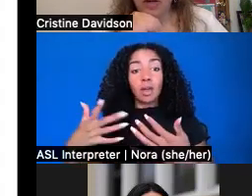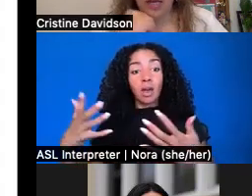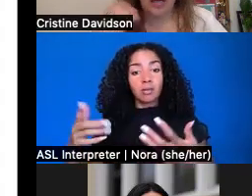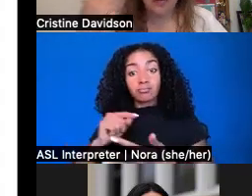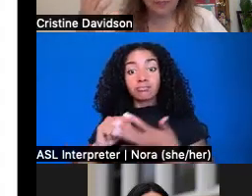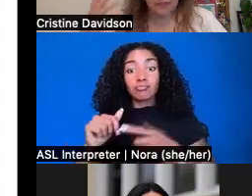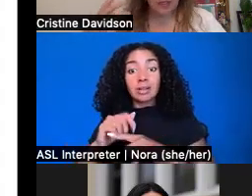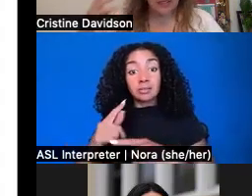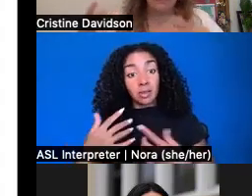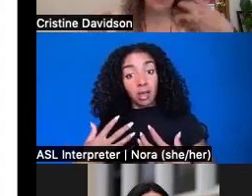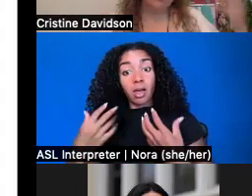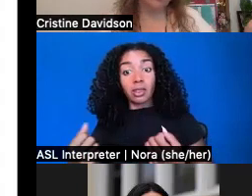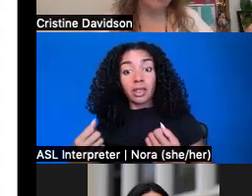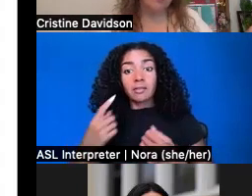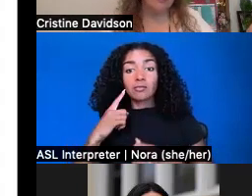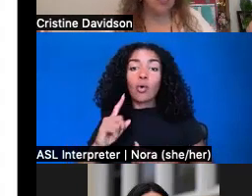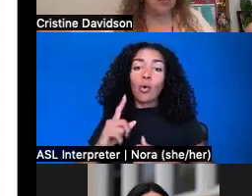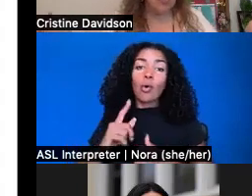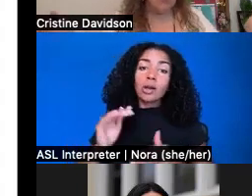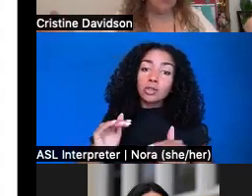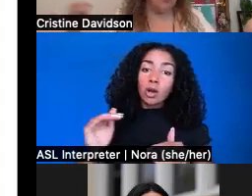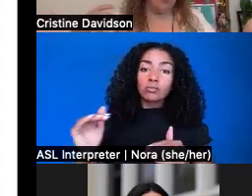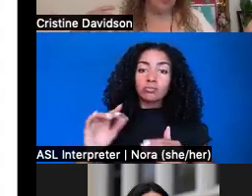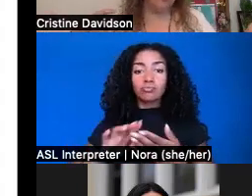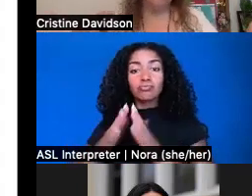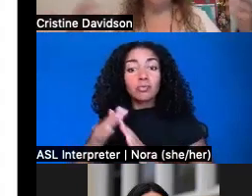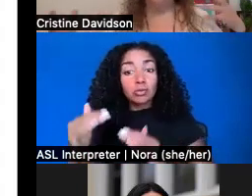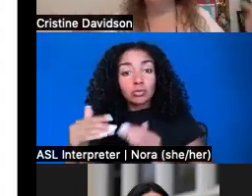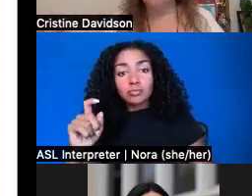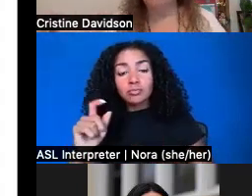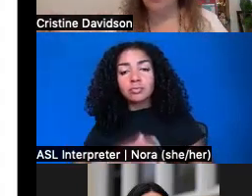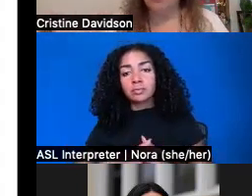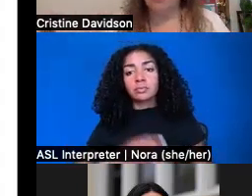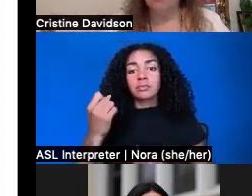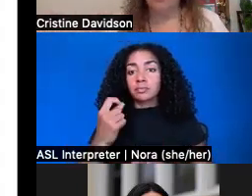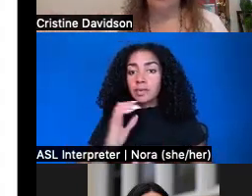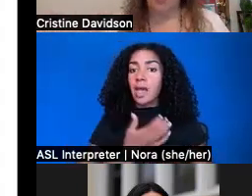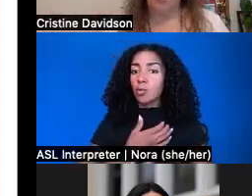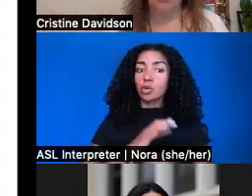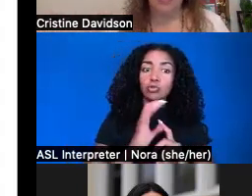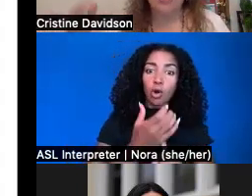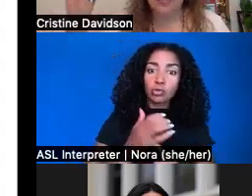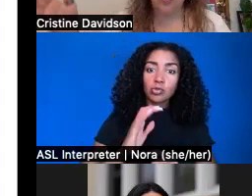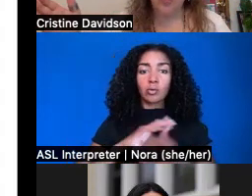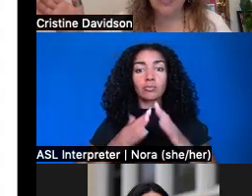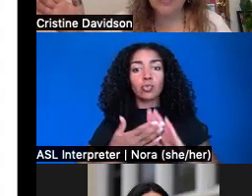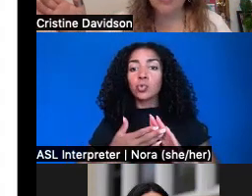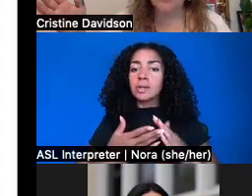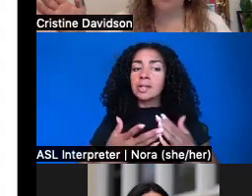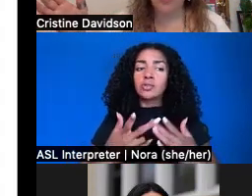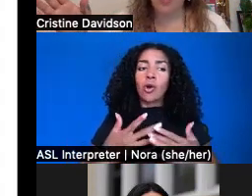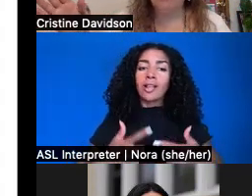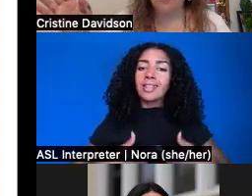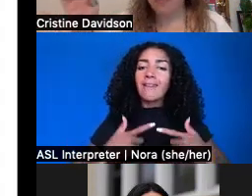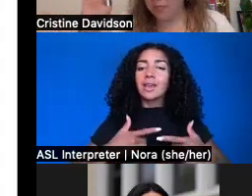We are a living, breathing, you know, our cultures are living and breathing. There are ancestral practices